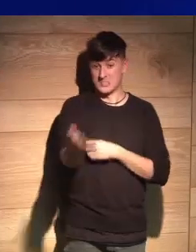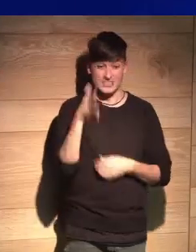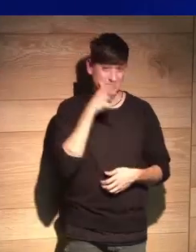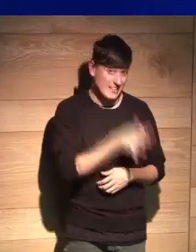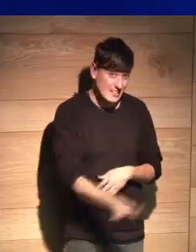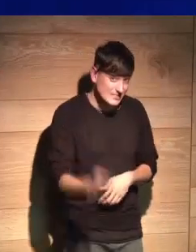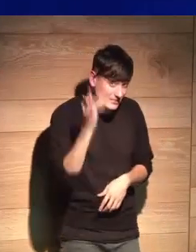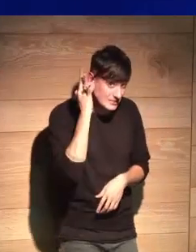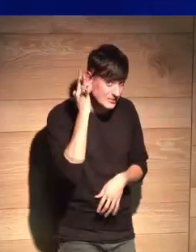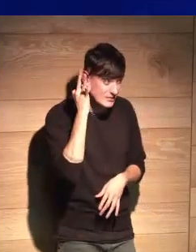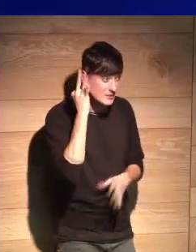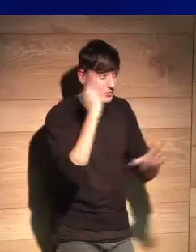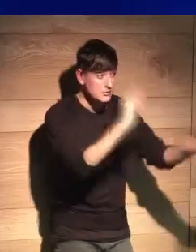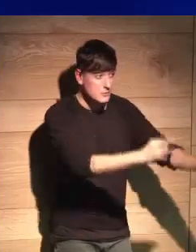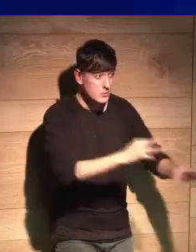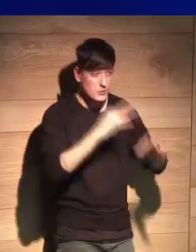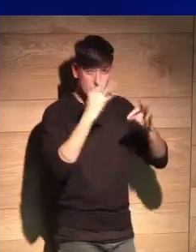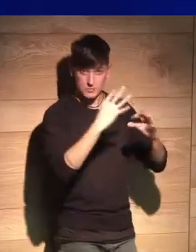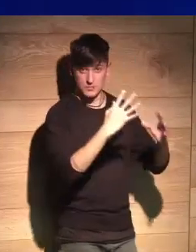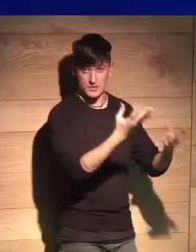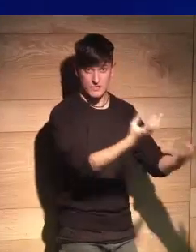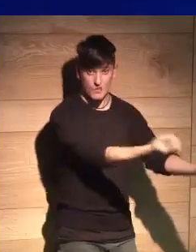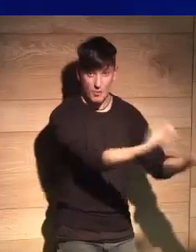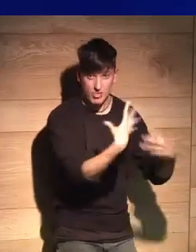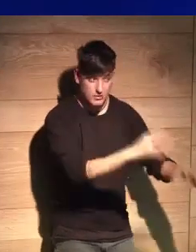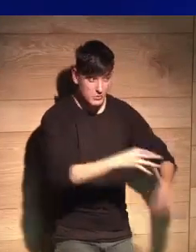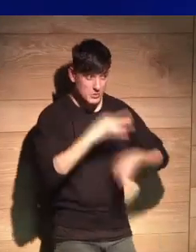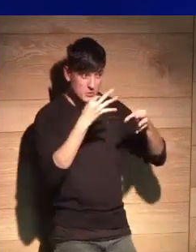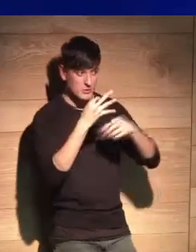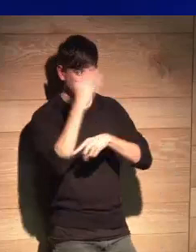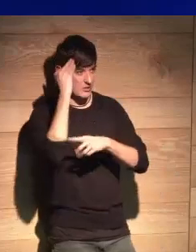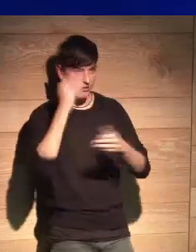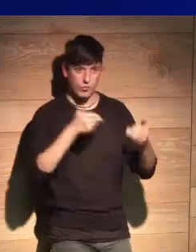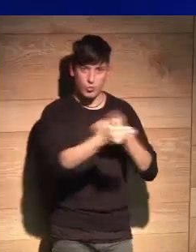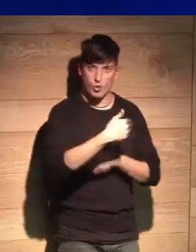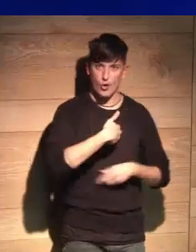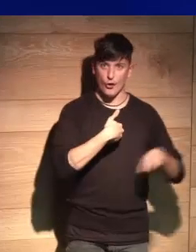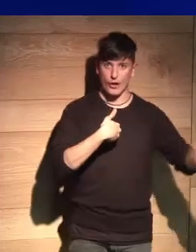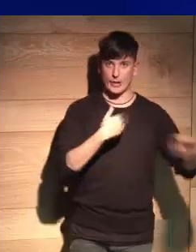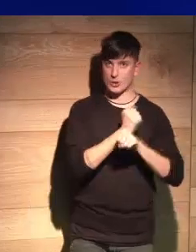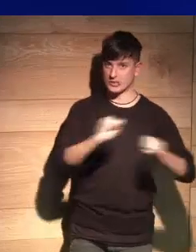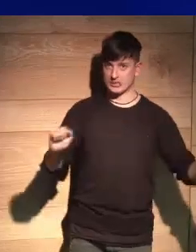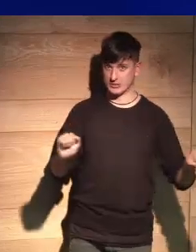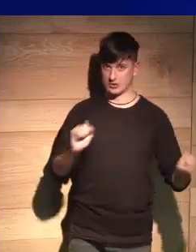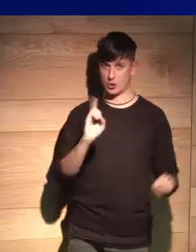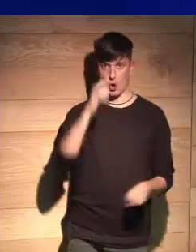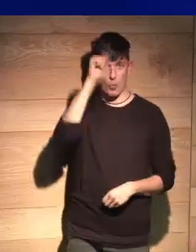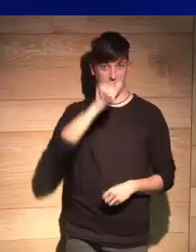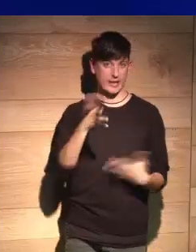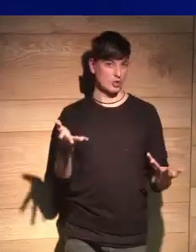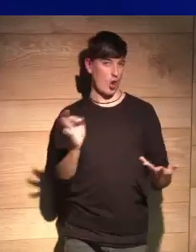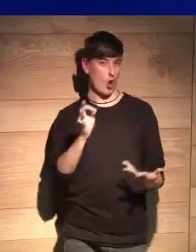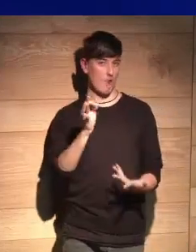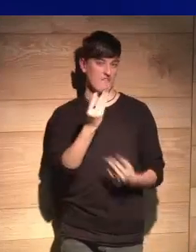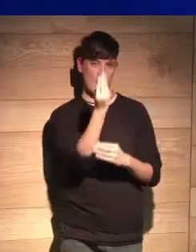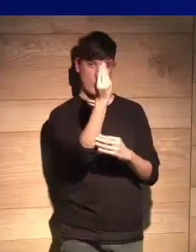that girls absorb this information and they don't see themselves in those roles, because all